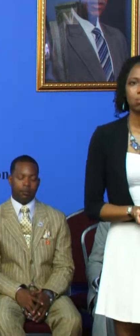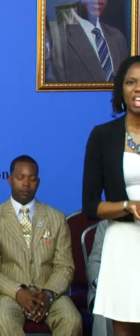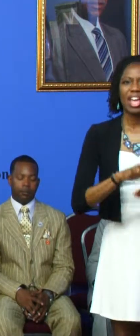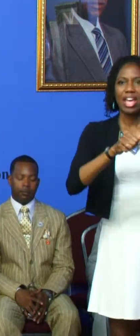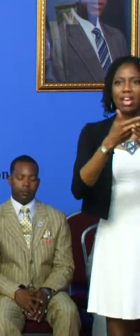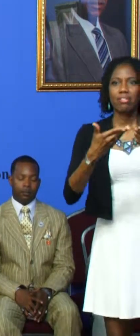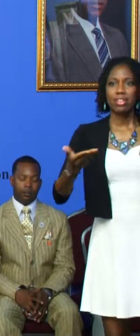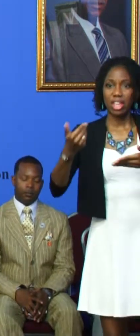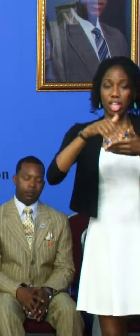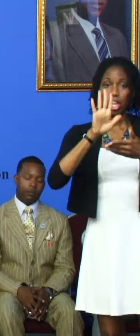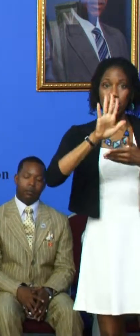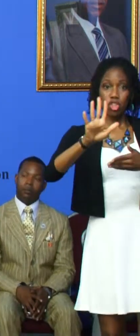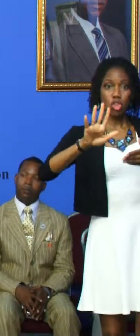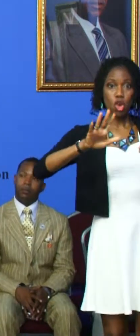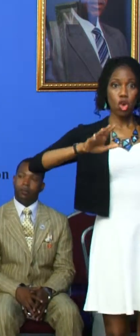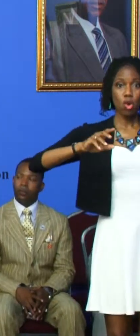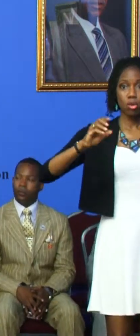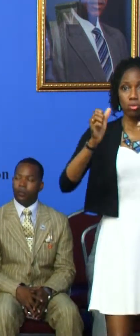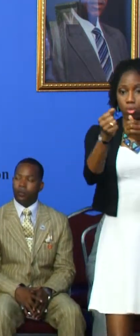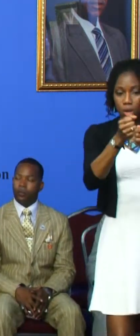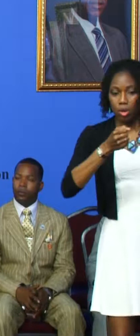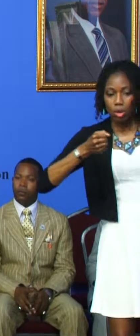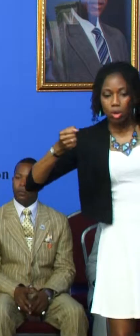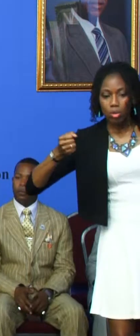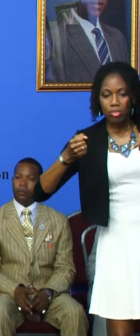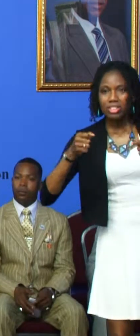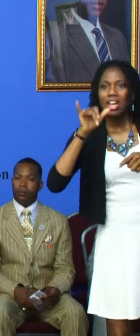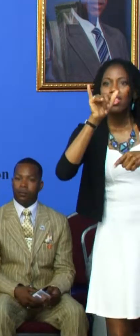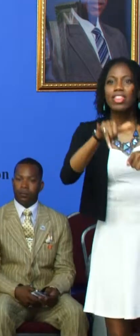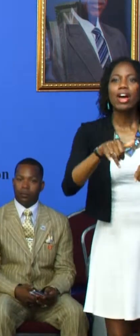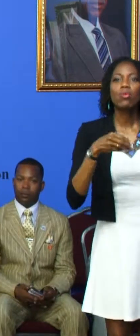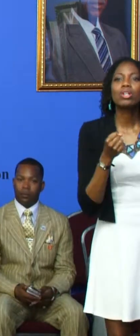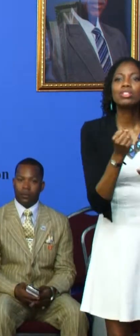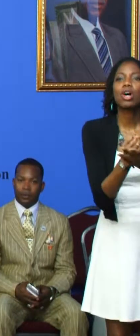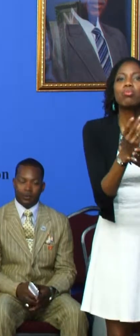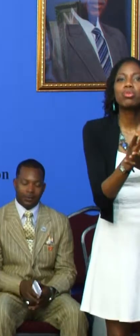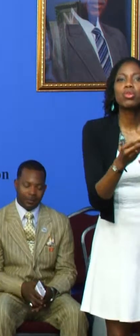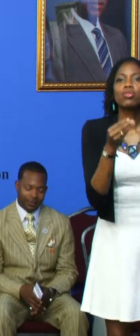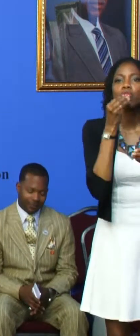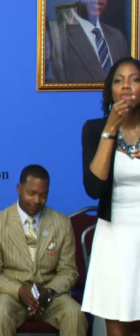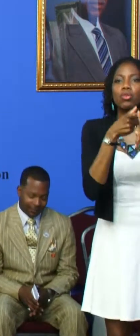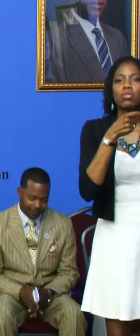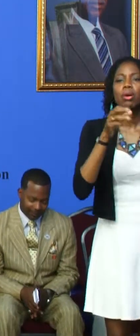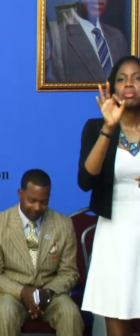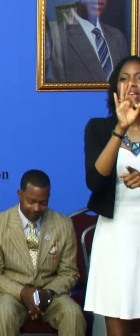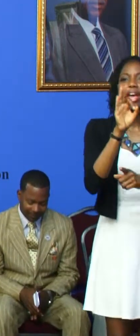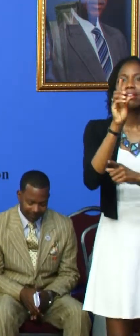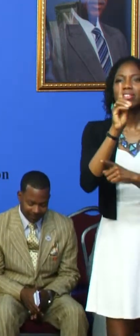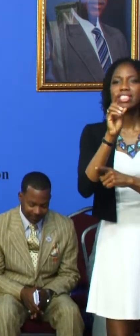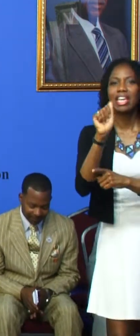Everything in your refrigerator was approved by the FDA. That's the system.